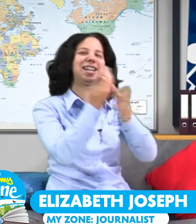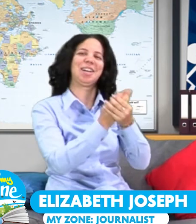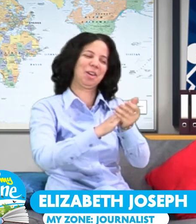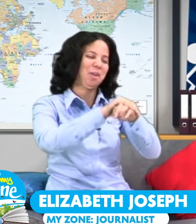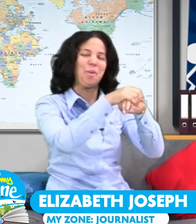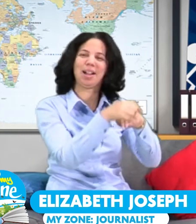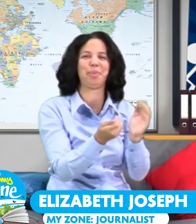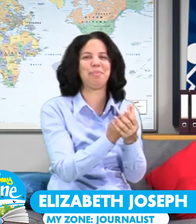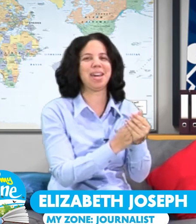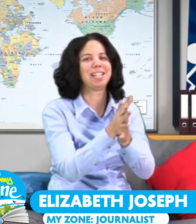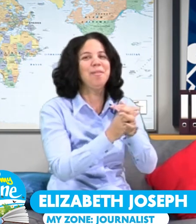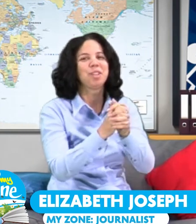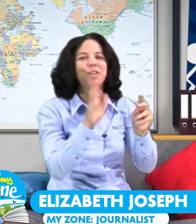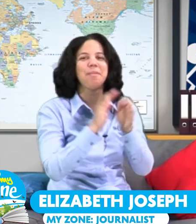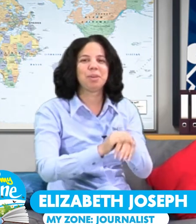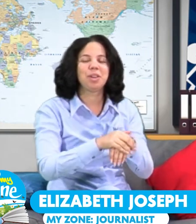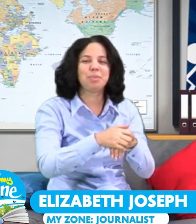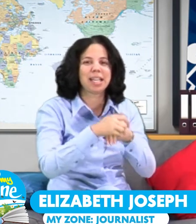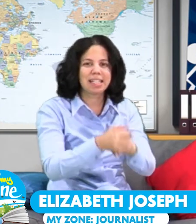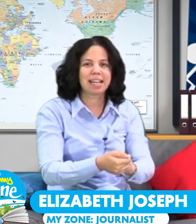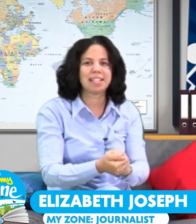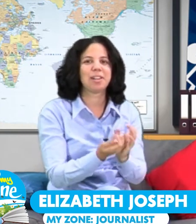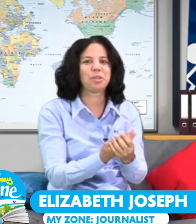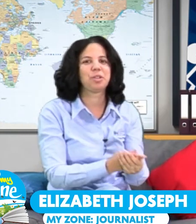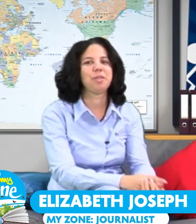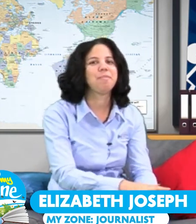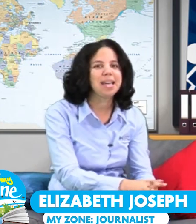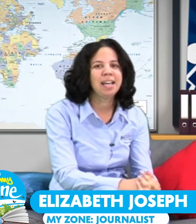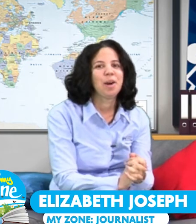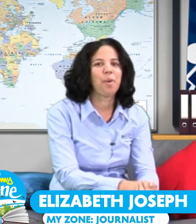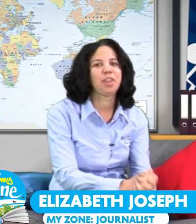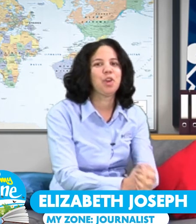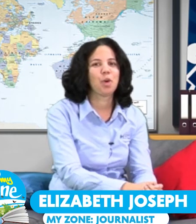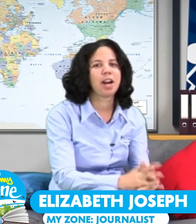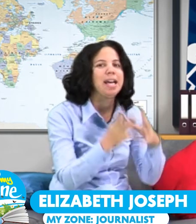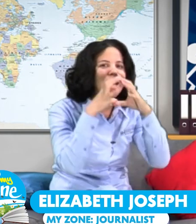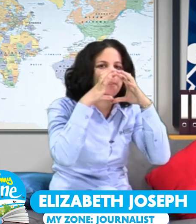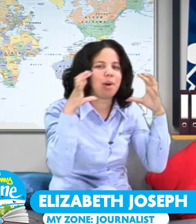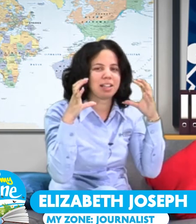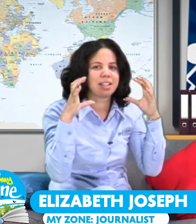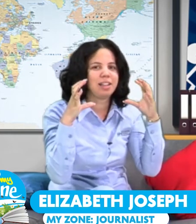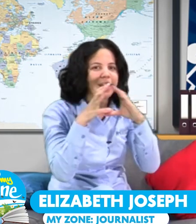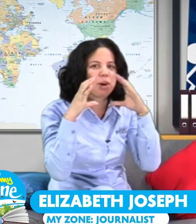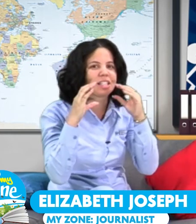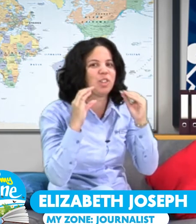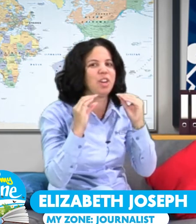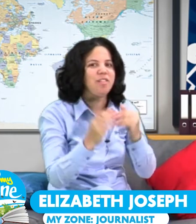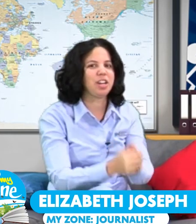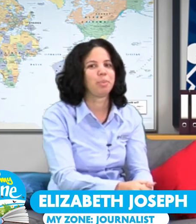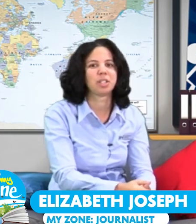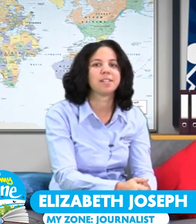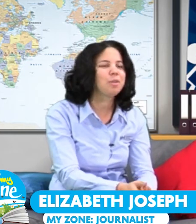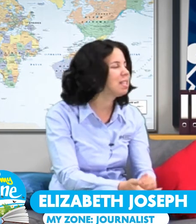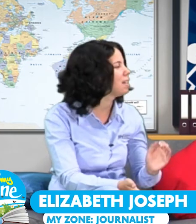already well prepared. So remember to keep sanitized and also to remain with your mask. That mask is very,